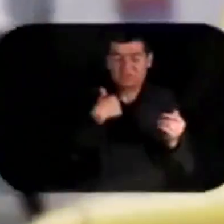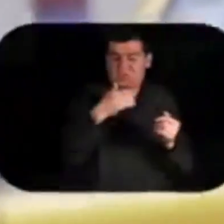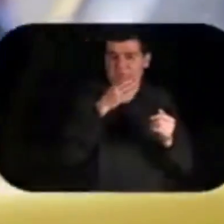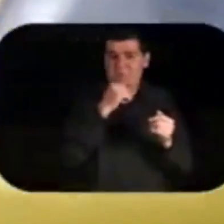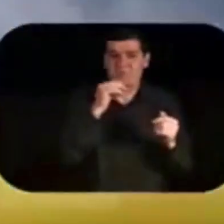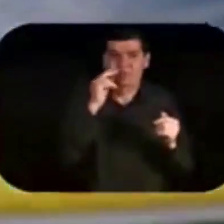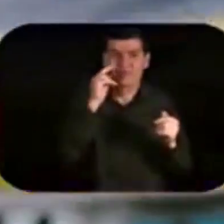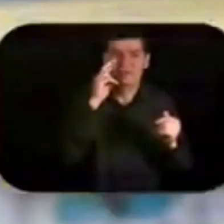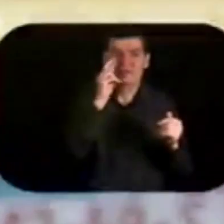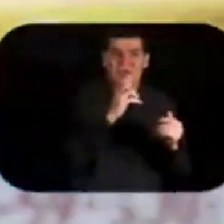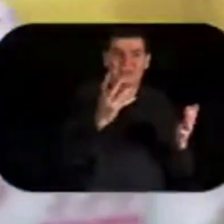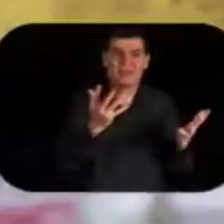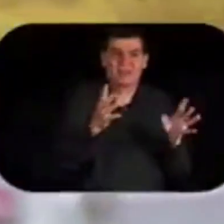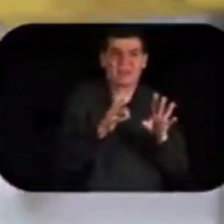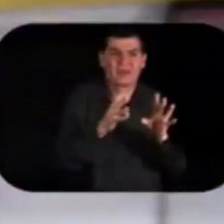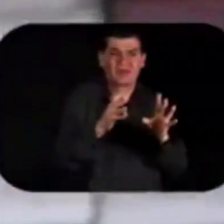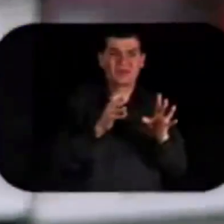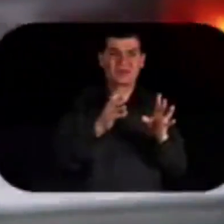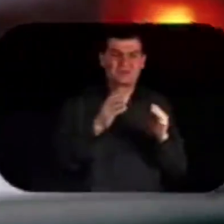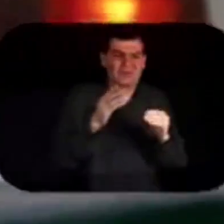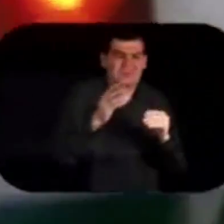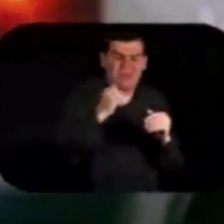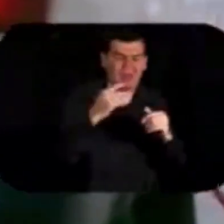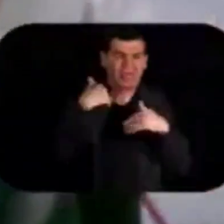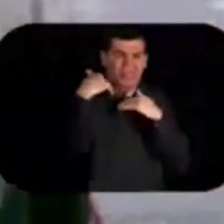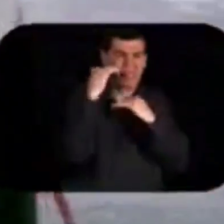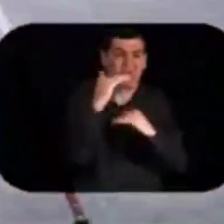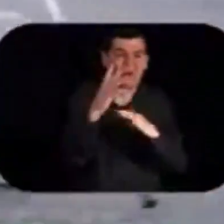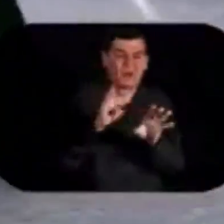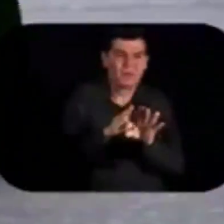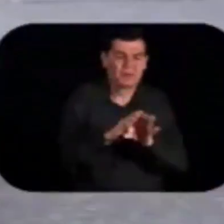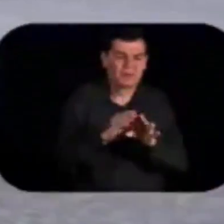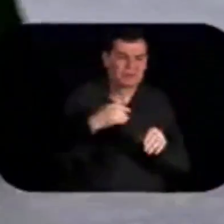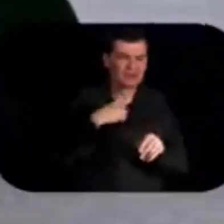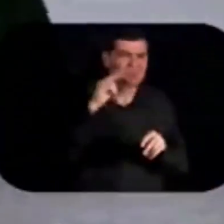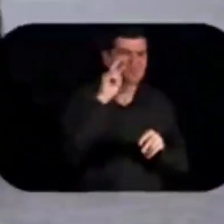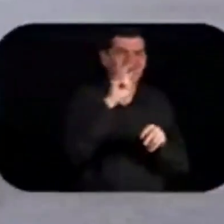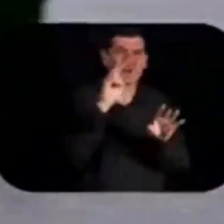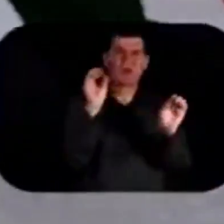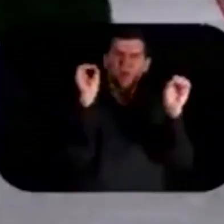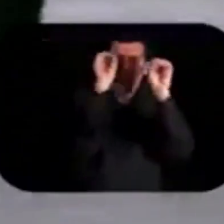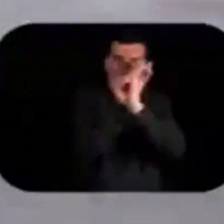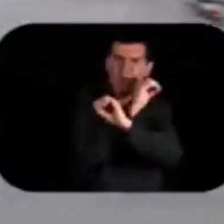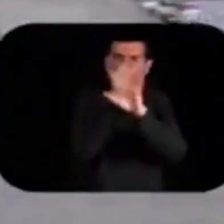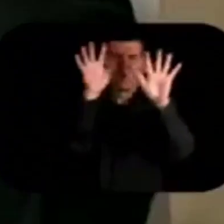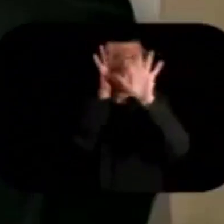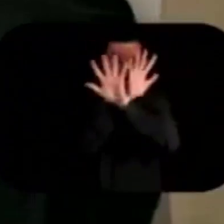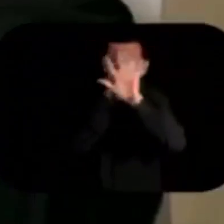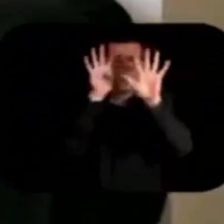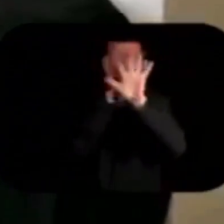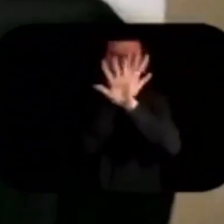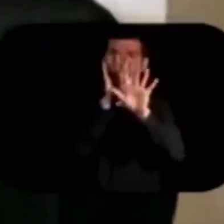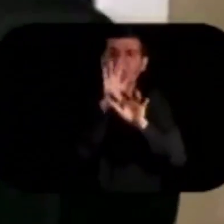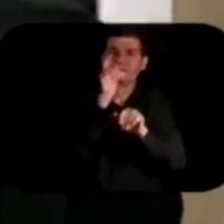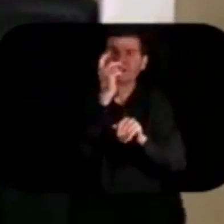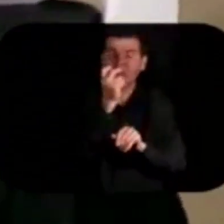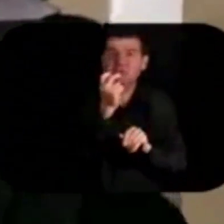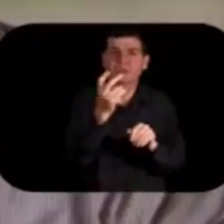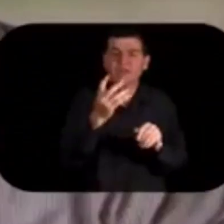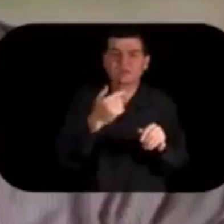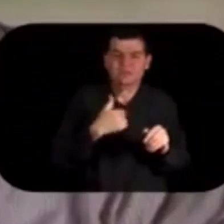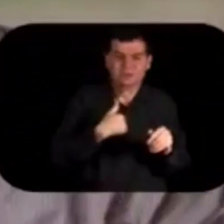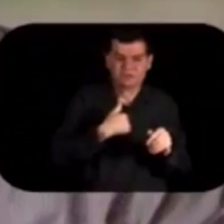There was a moment when I wasn't able to see any further. My vision was